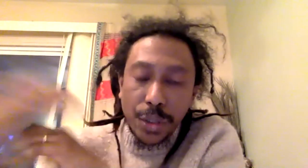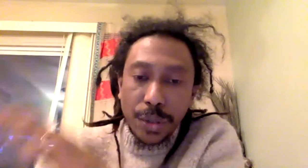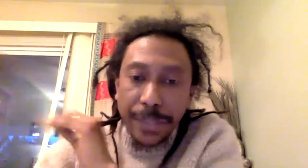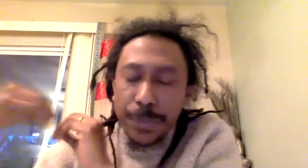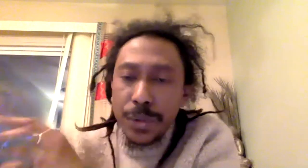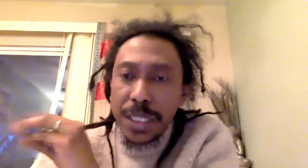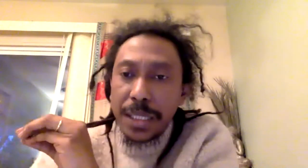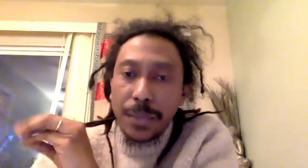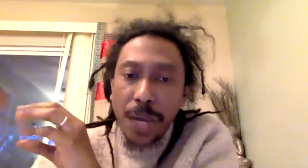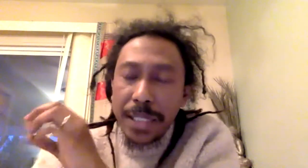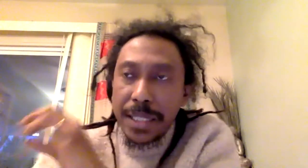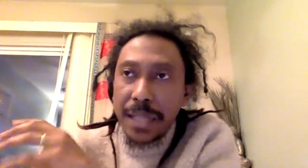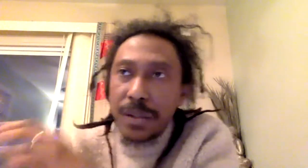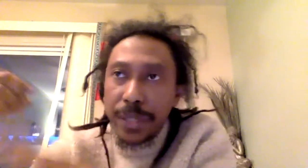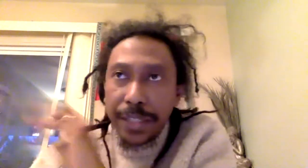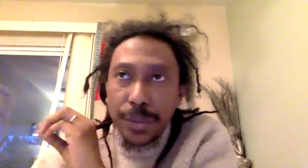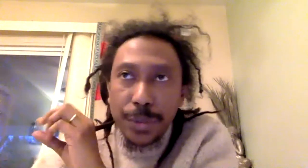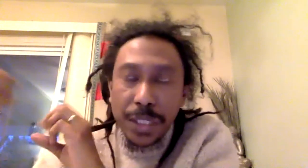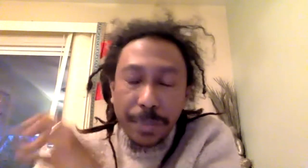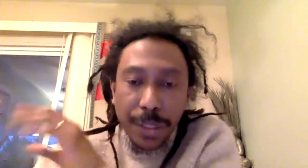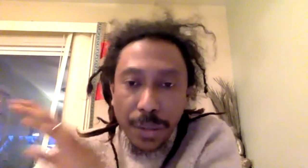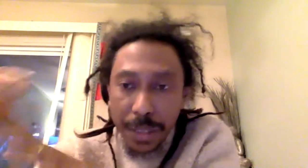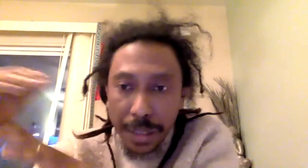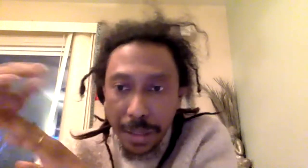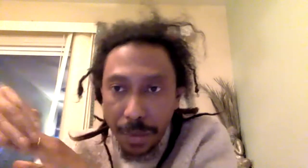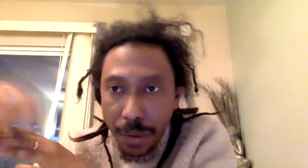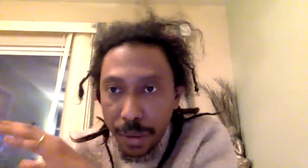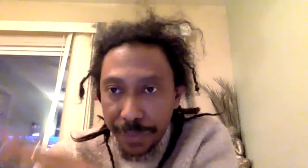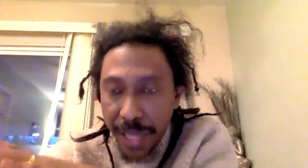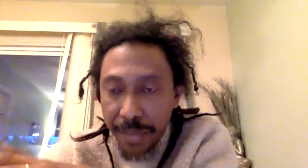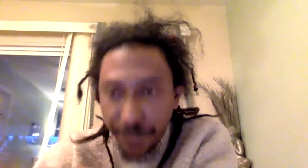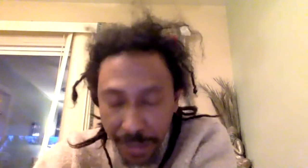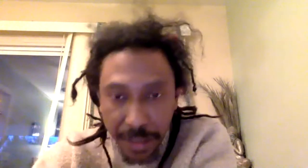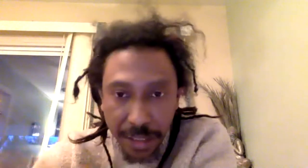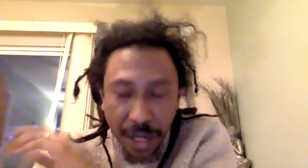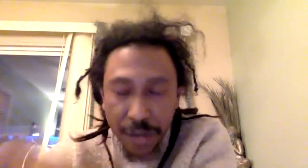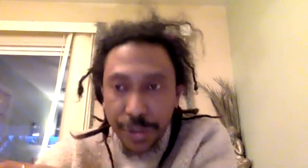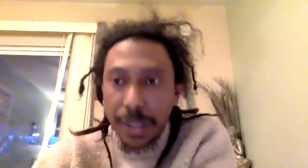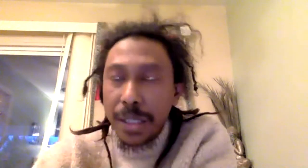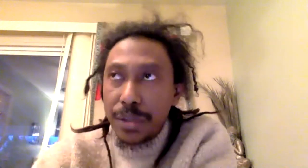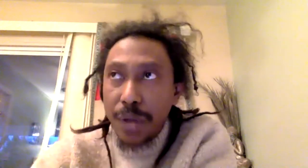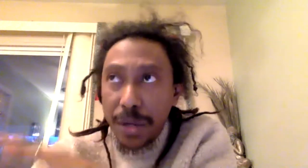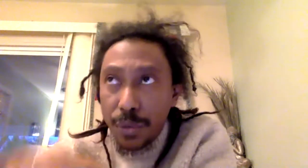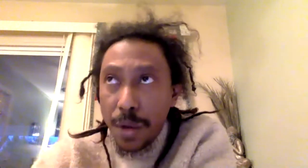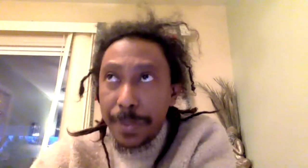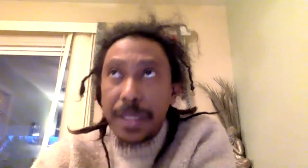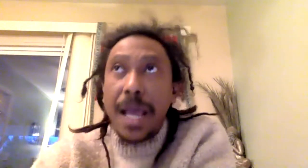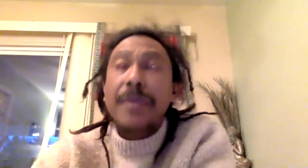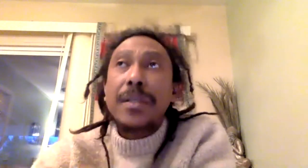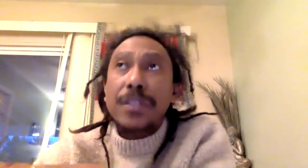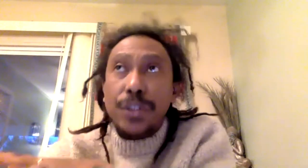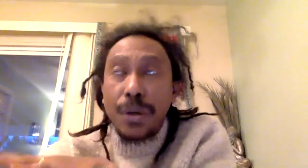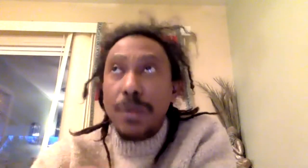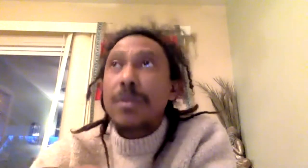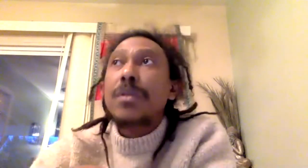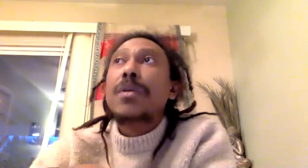so the music, why is that connect to music? Because all of that things is culture. So I grew up in that.